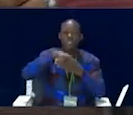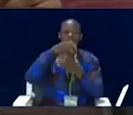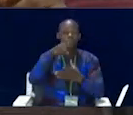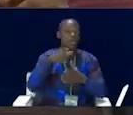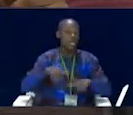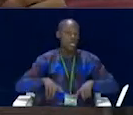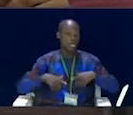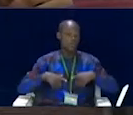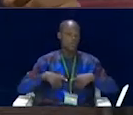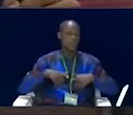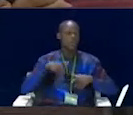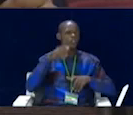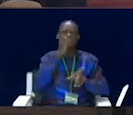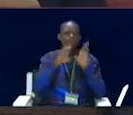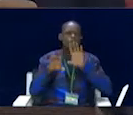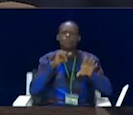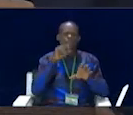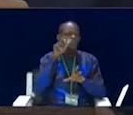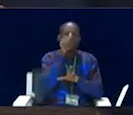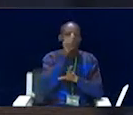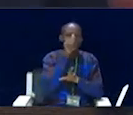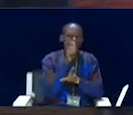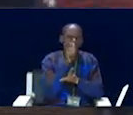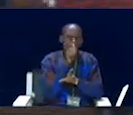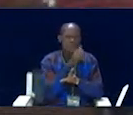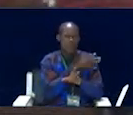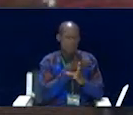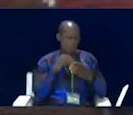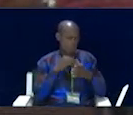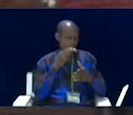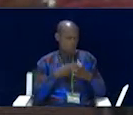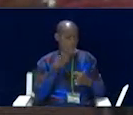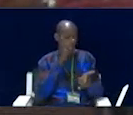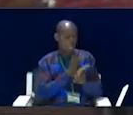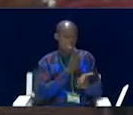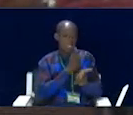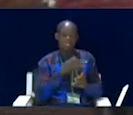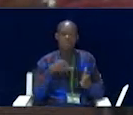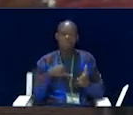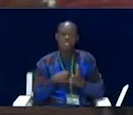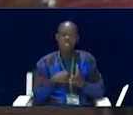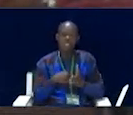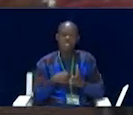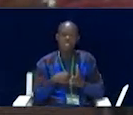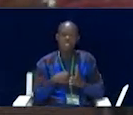others. What is better than receiving a divine touch is that